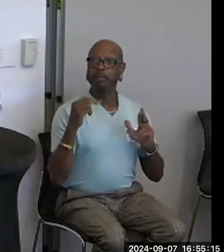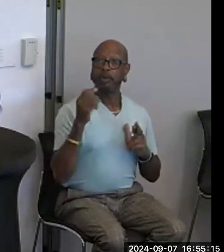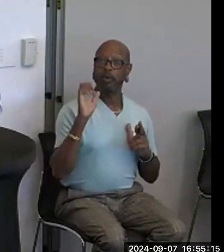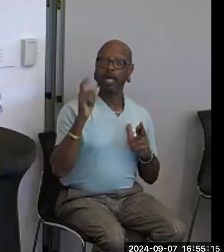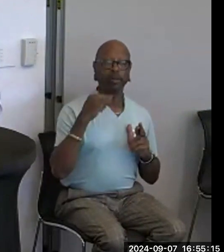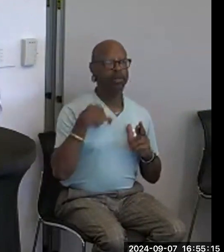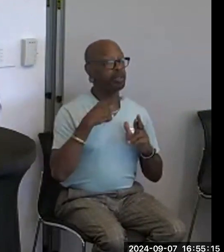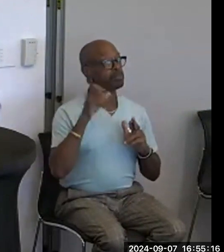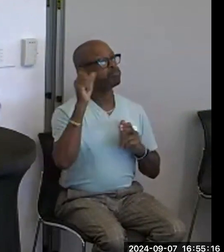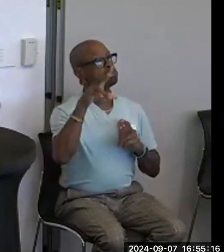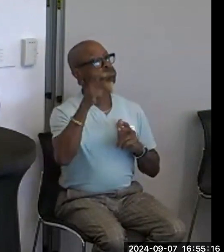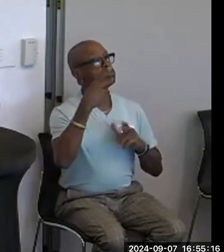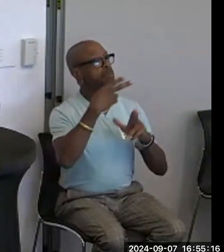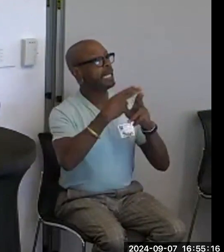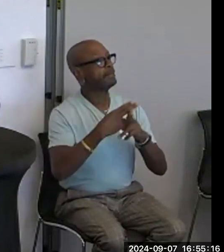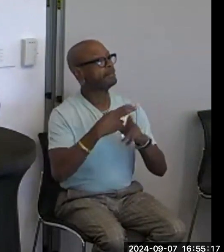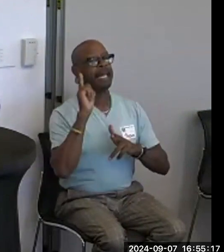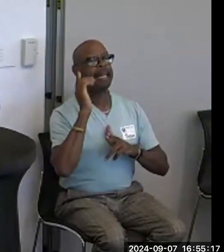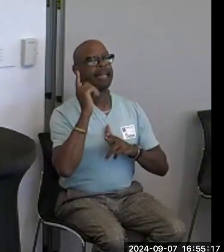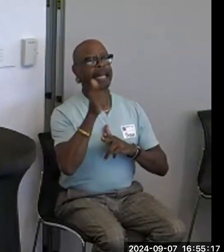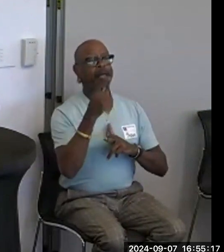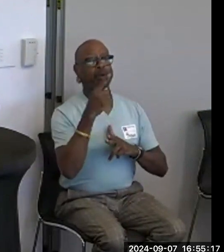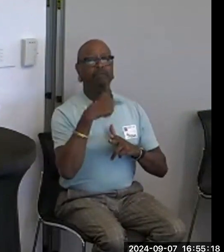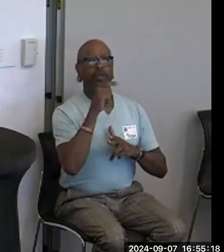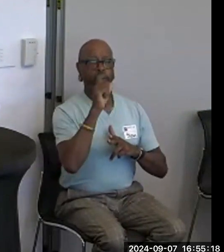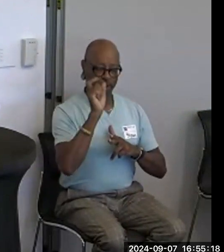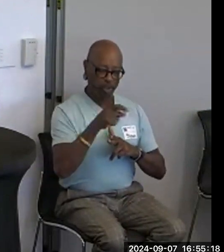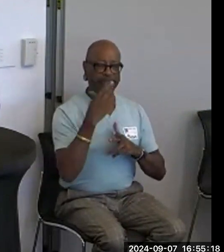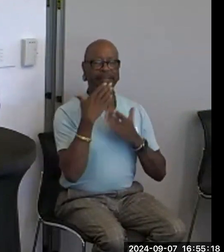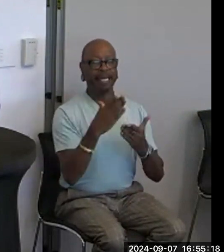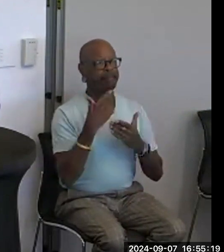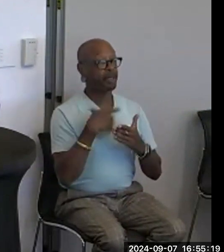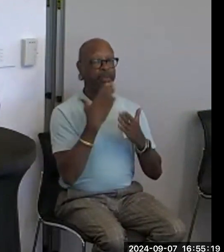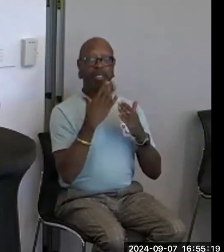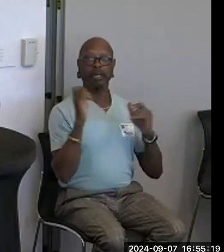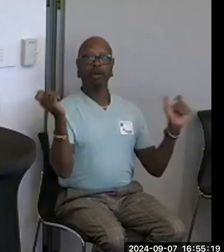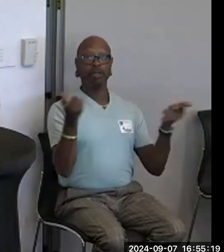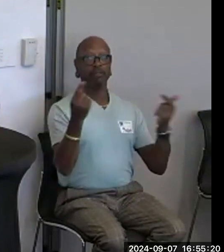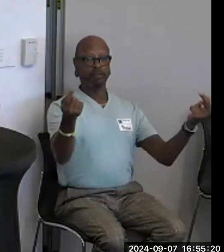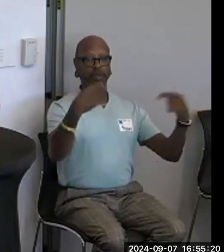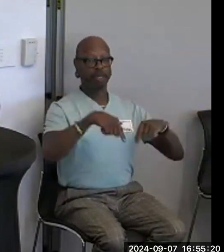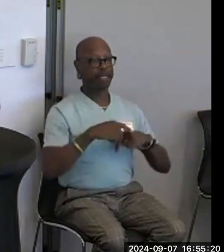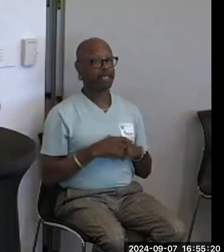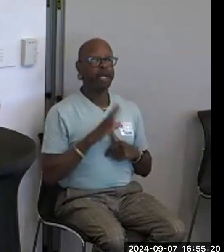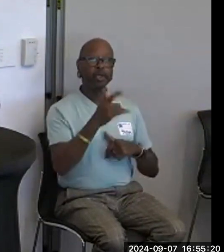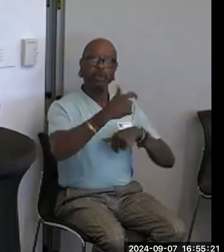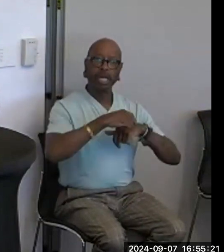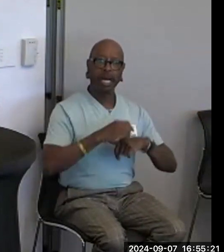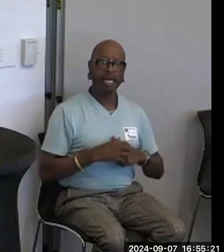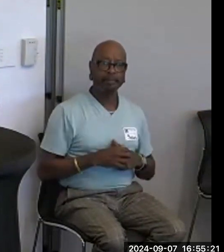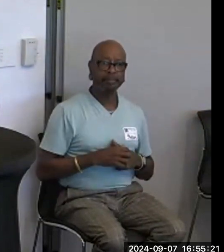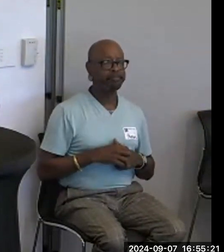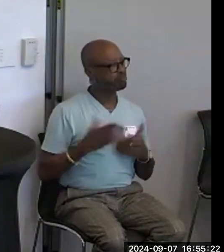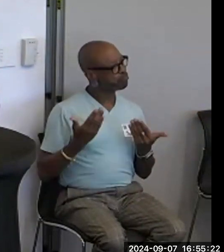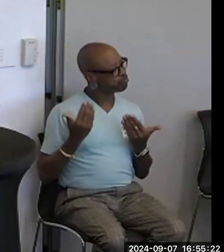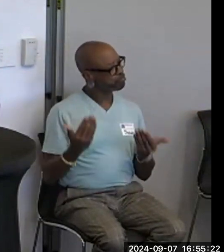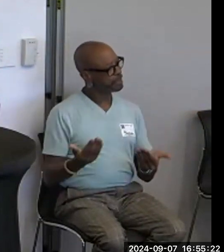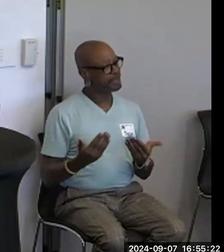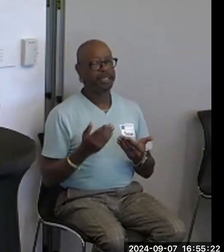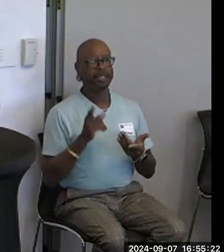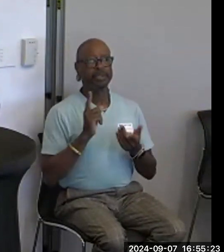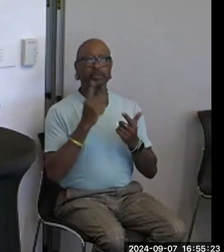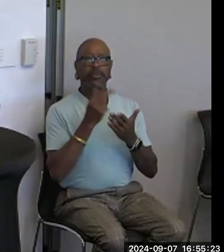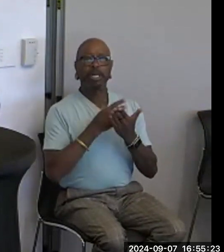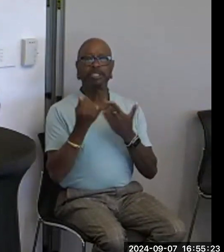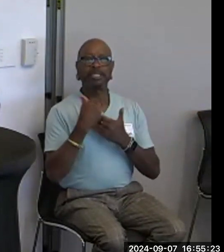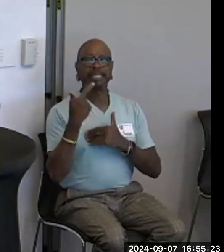read out some names later, but I want to thank everybody, and I want to thank you all for coming. Donate your time to the projects